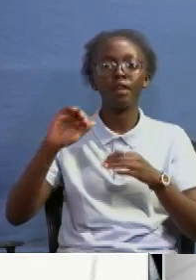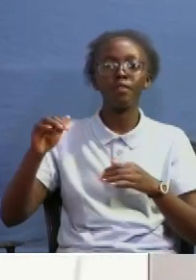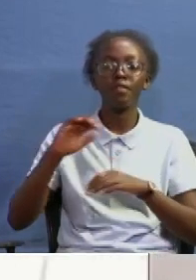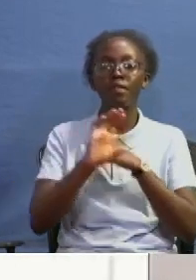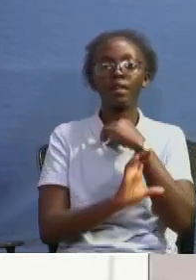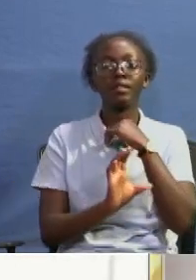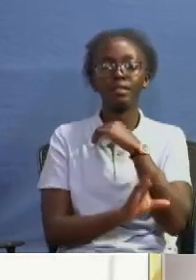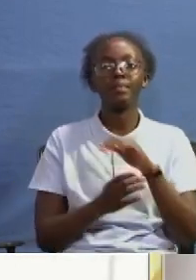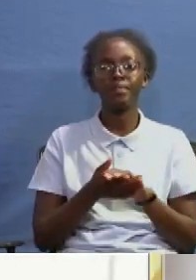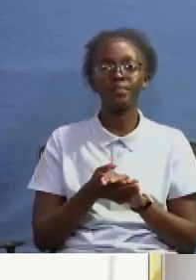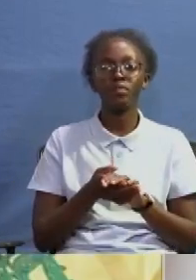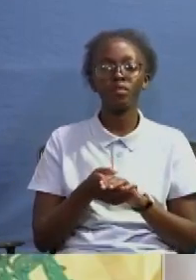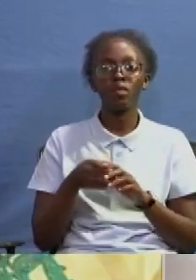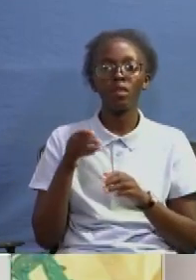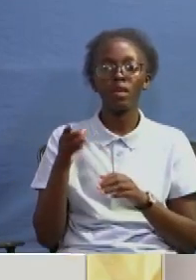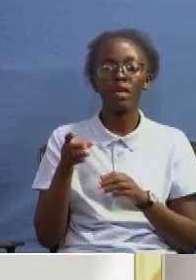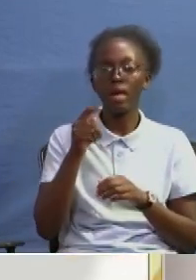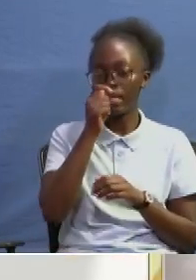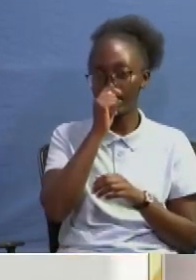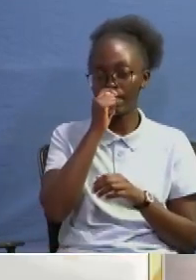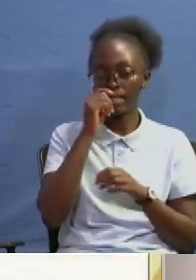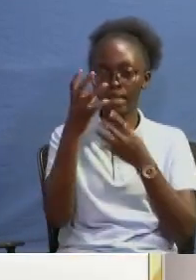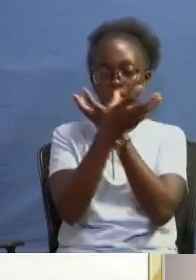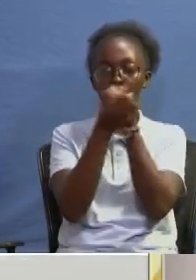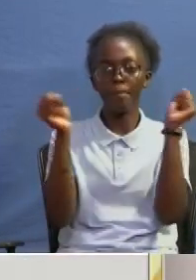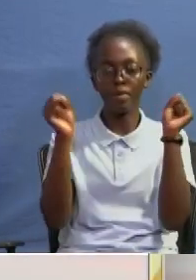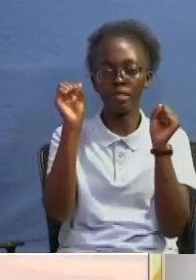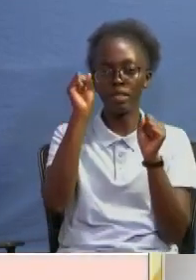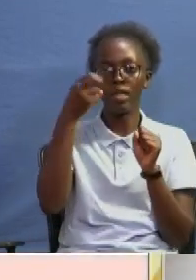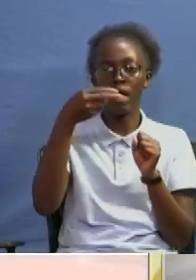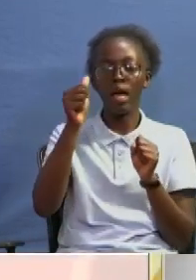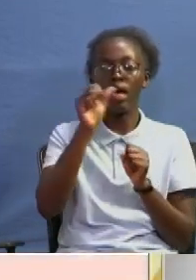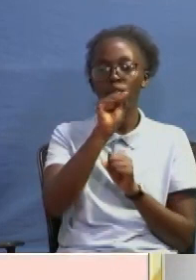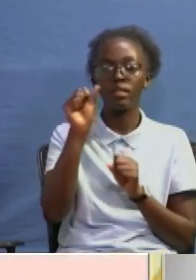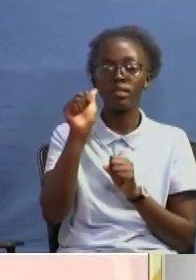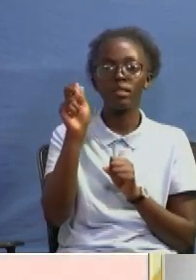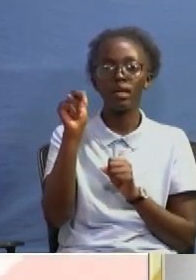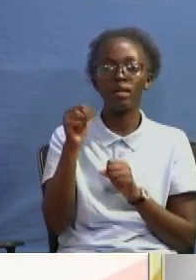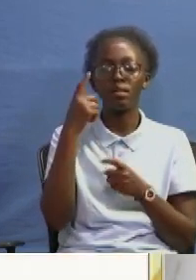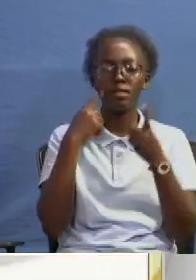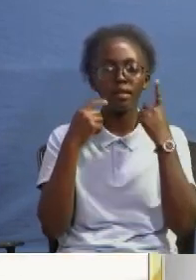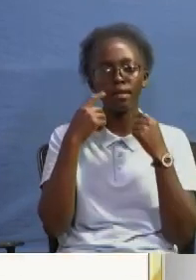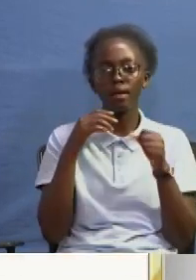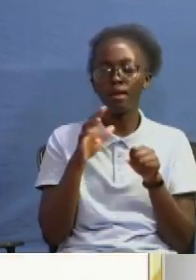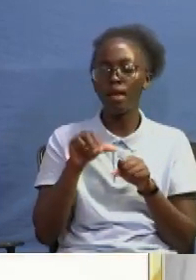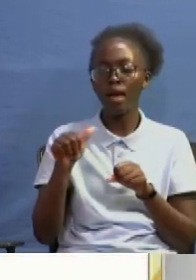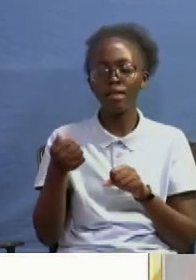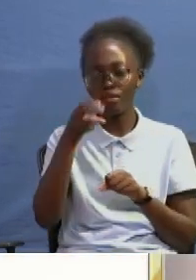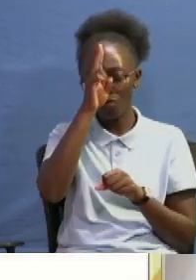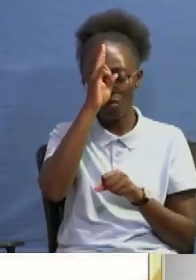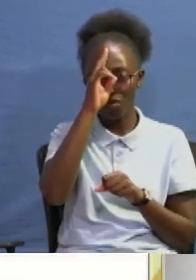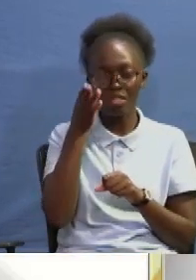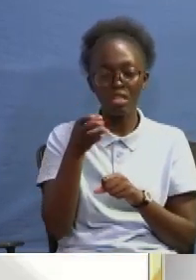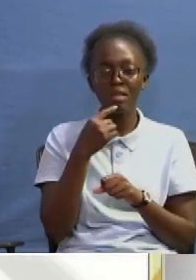country. On her part, Tanzanian President Samia Suluhu Hassan mourned Ogolla and 9 other fallen soldiers. In her